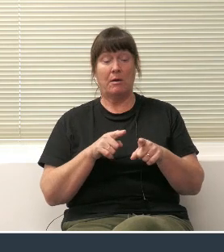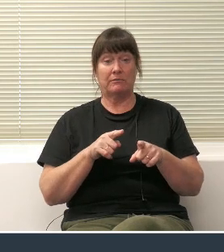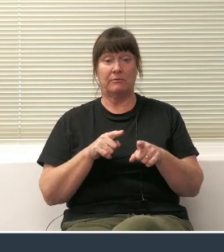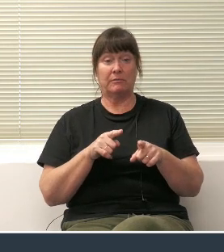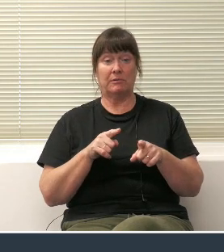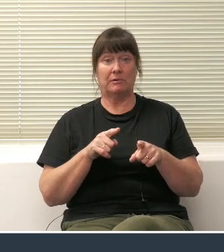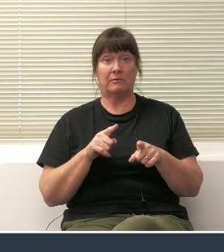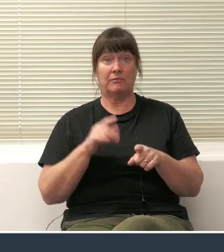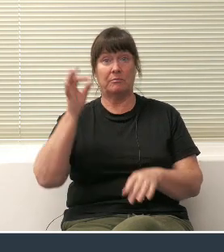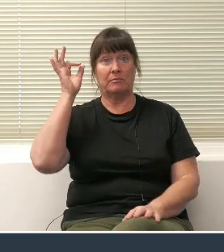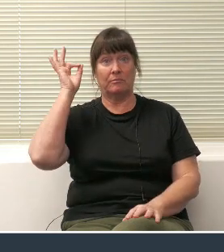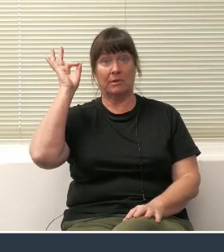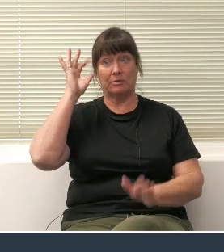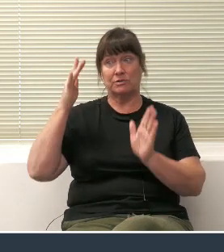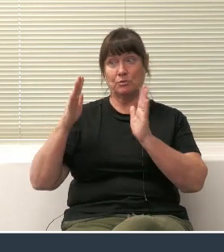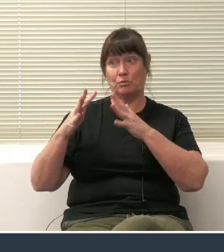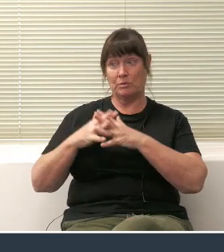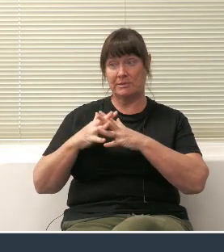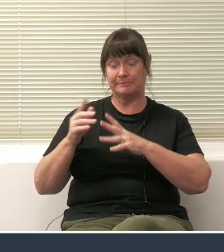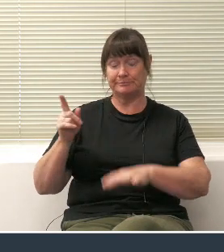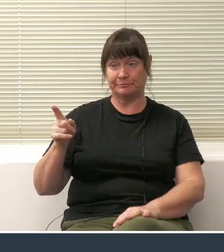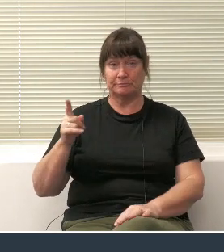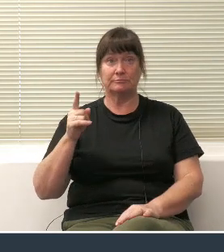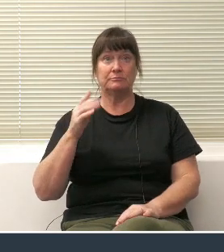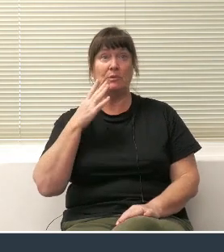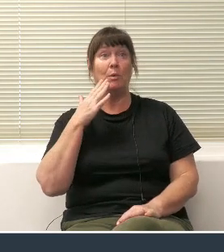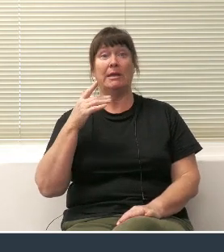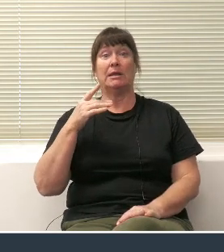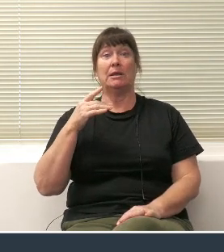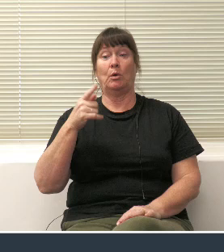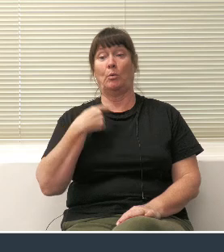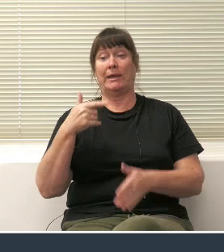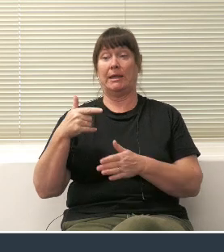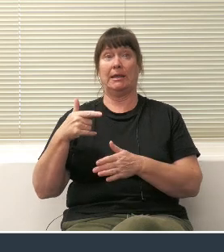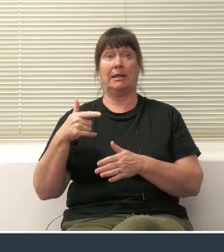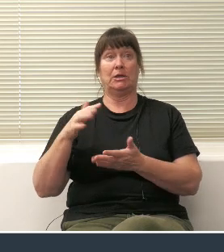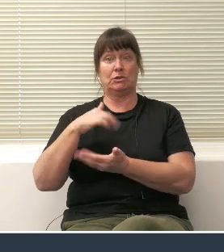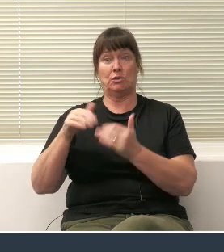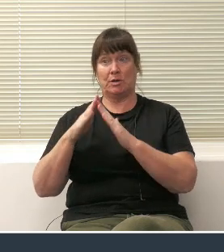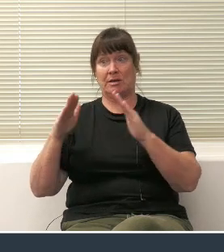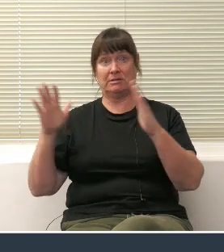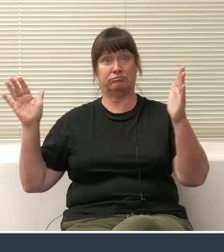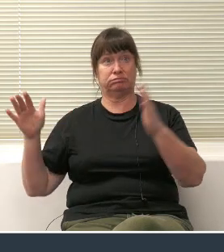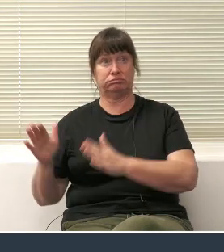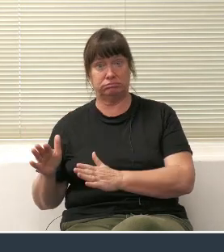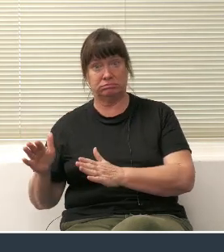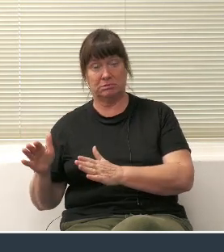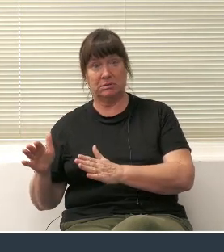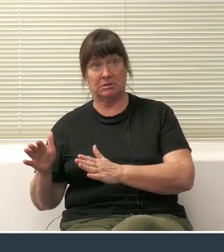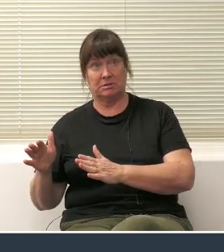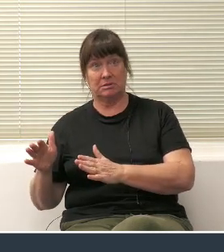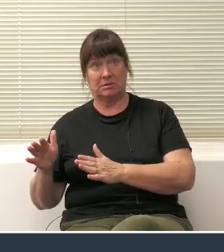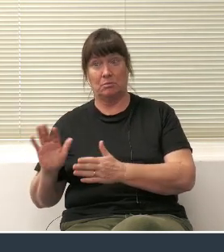from what Councillor Mawson said, when we divest, is that going to come back to us with